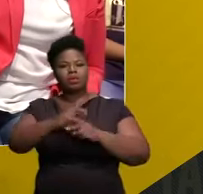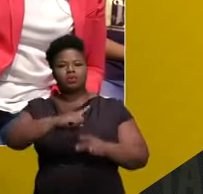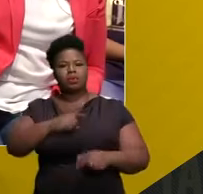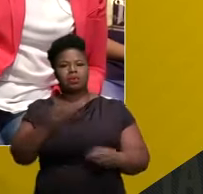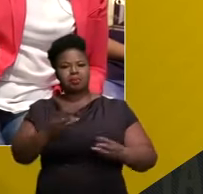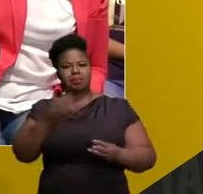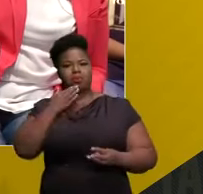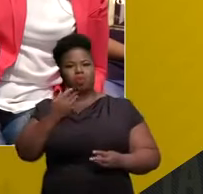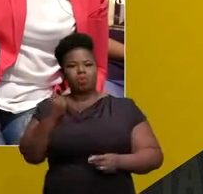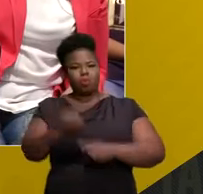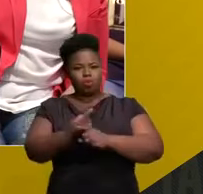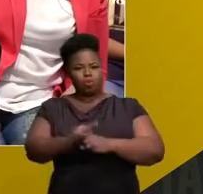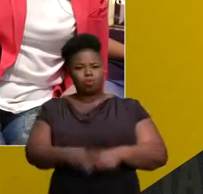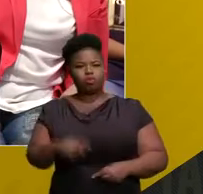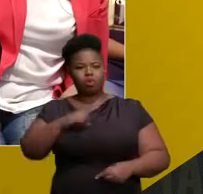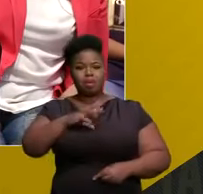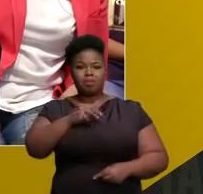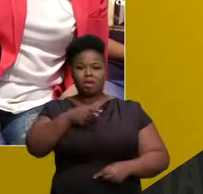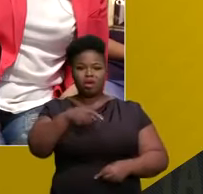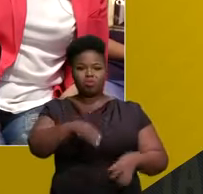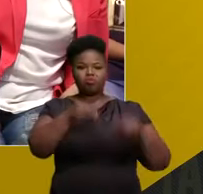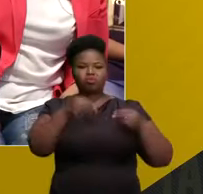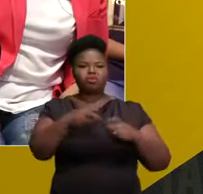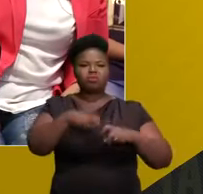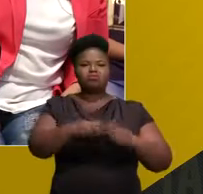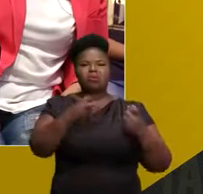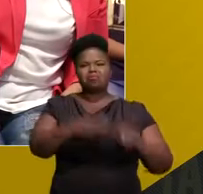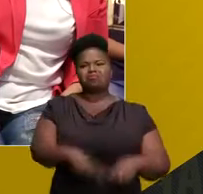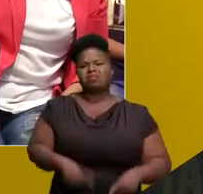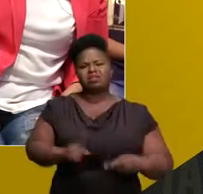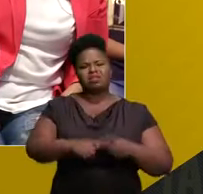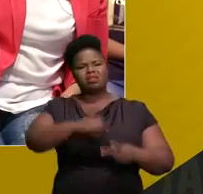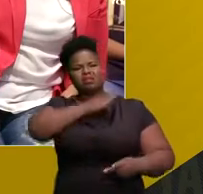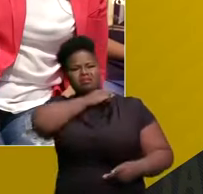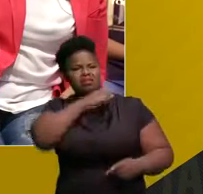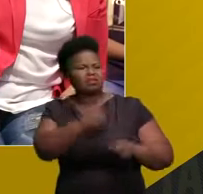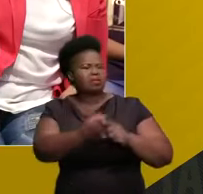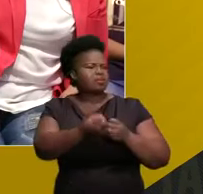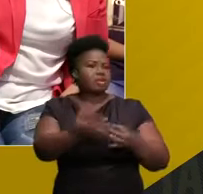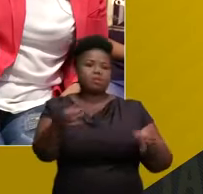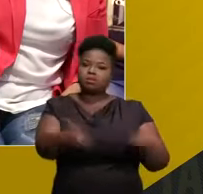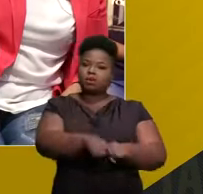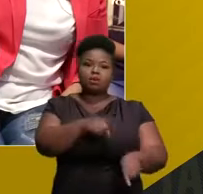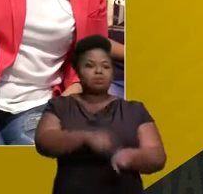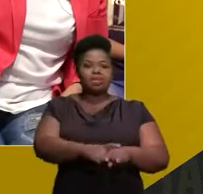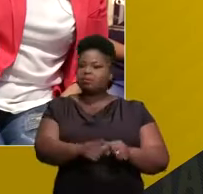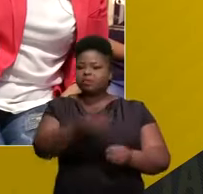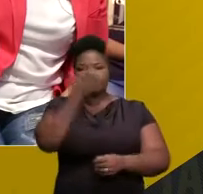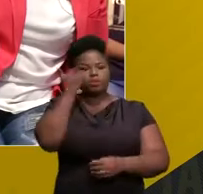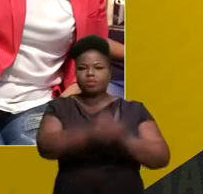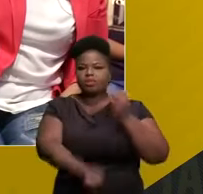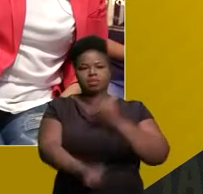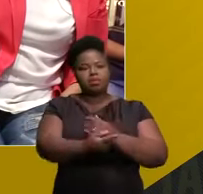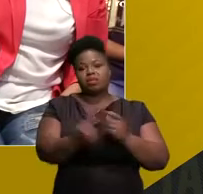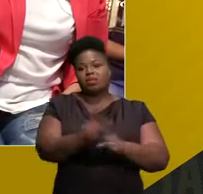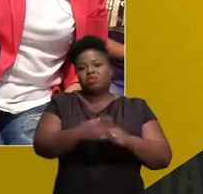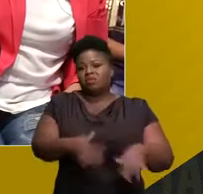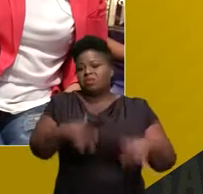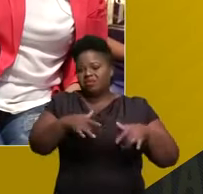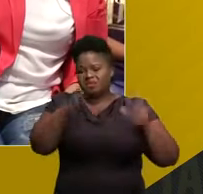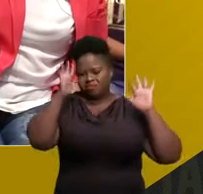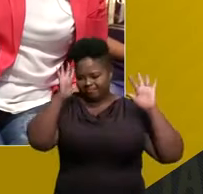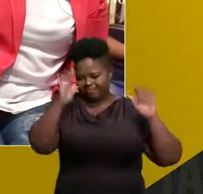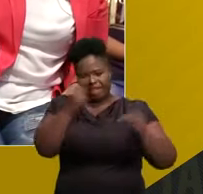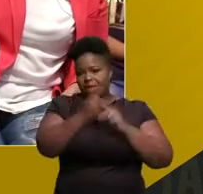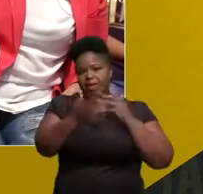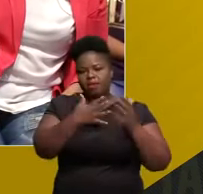mo lebiro tsa gore makaus ba rapiwa batho ba ntse ba tshwara ba no tswa same time ka sekwesise gore go diagalang that's why nna ke feleletse ke dipotsa gore